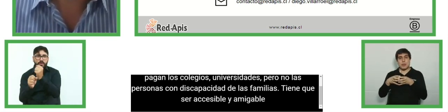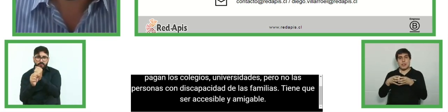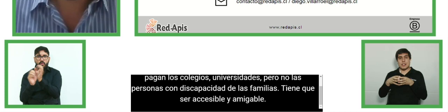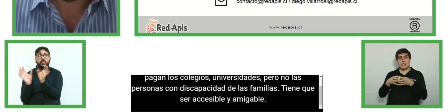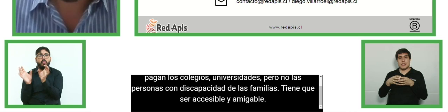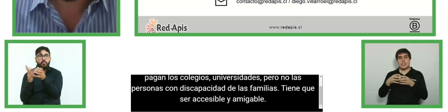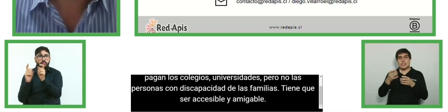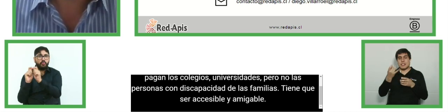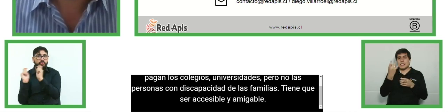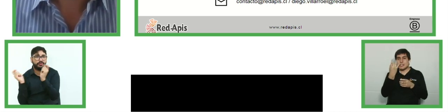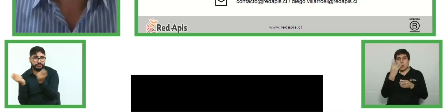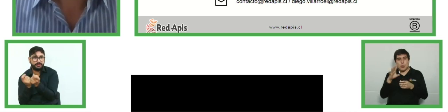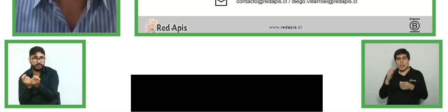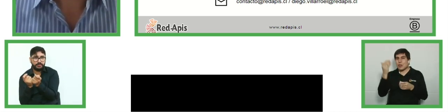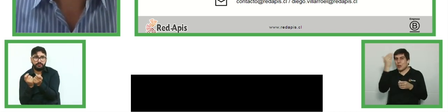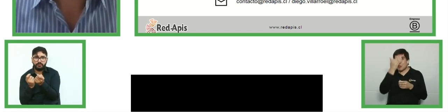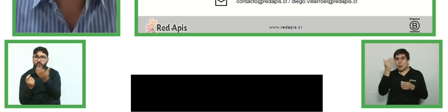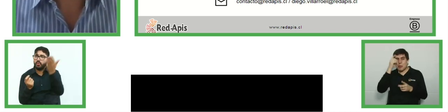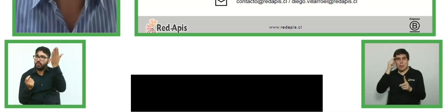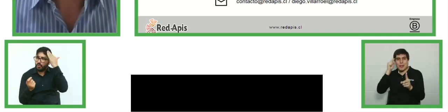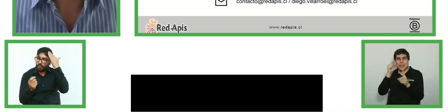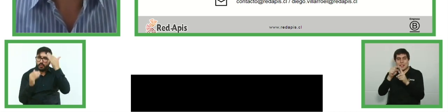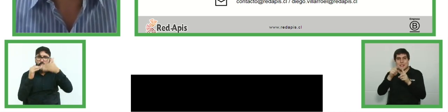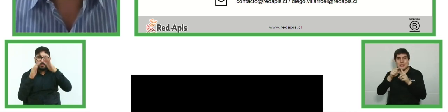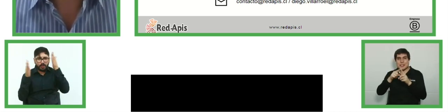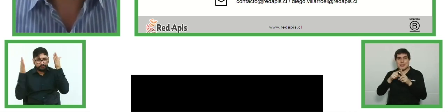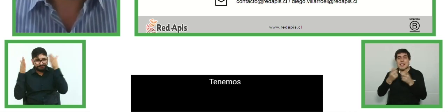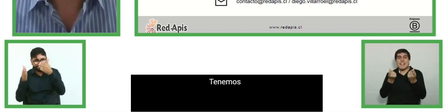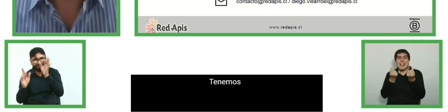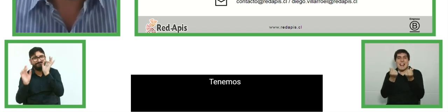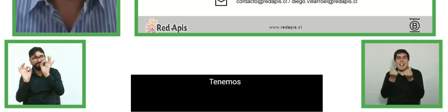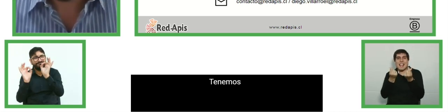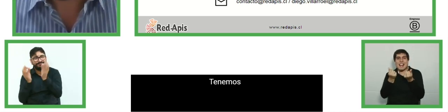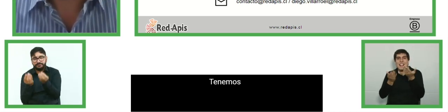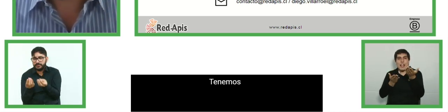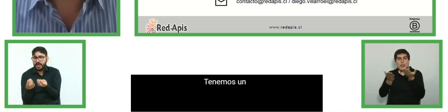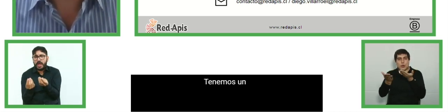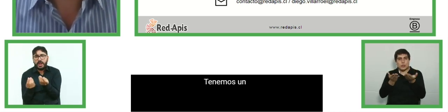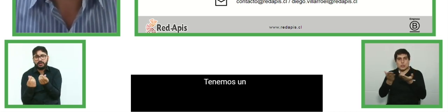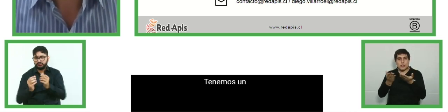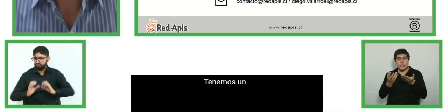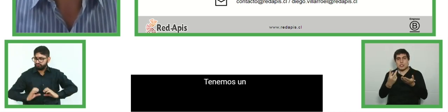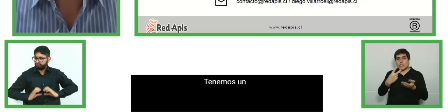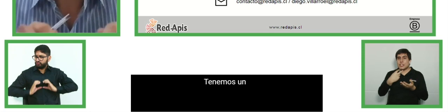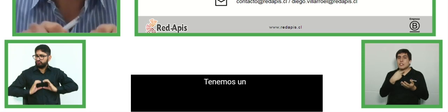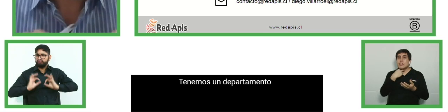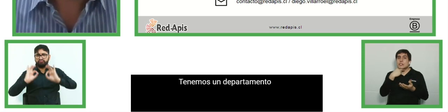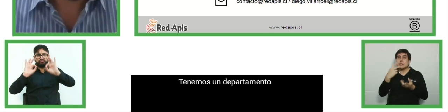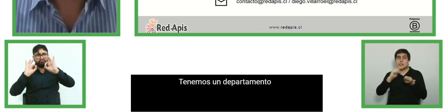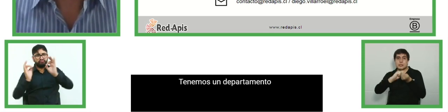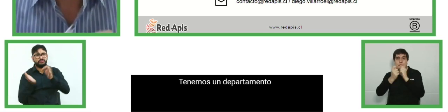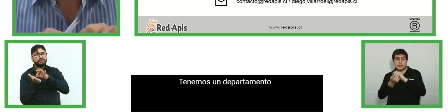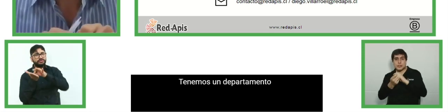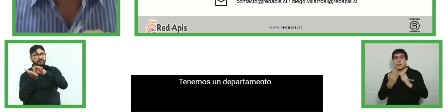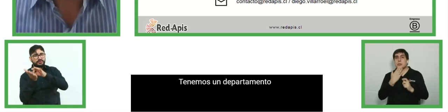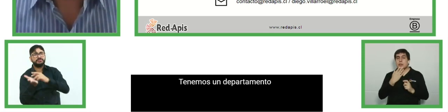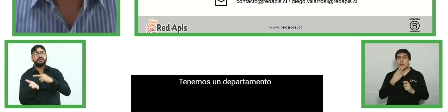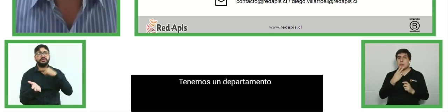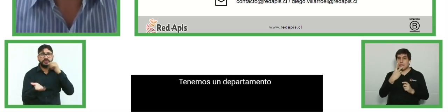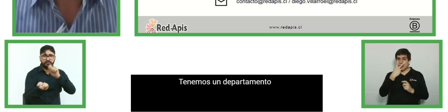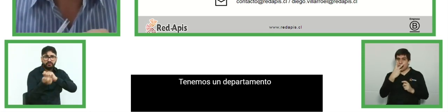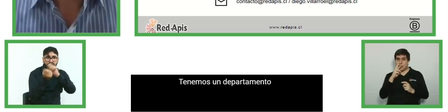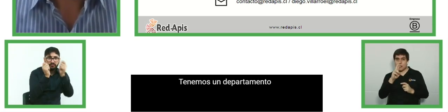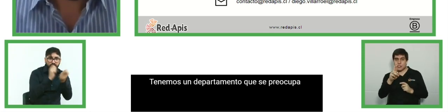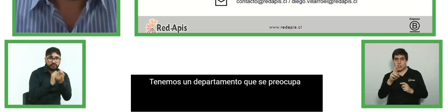about management of quality for the services of both technologies, where we make standardized practices, we measure and